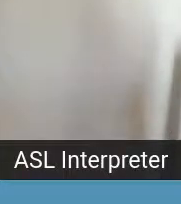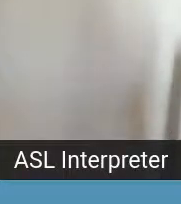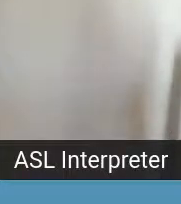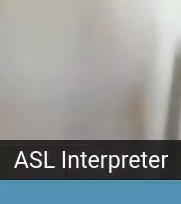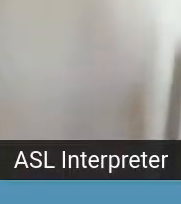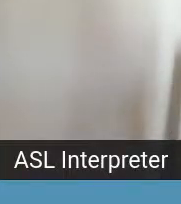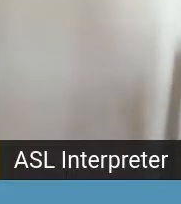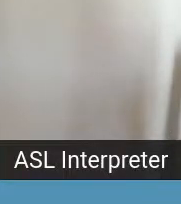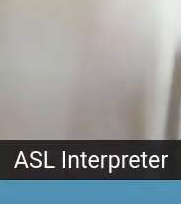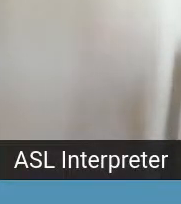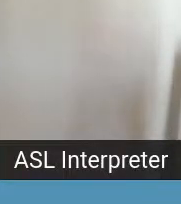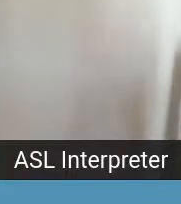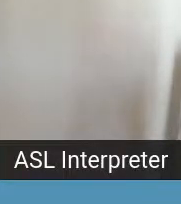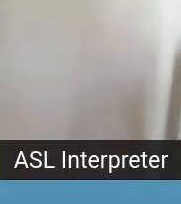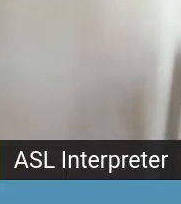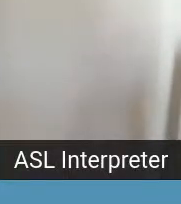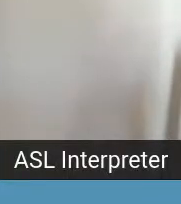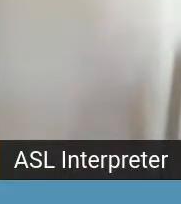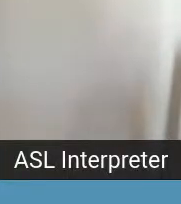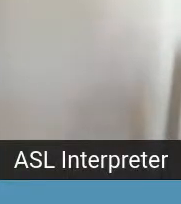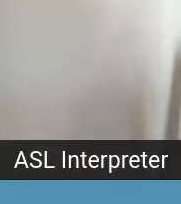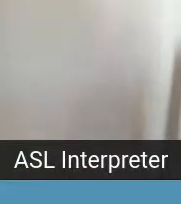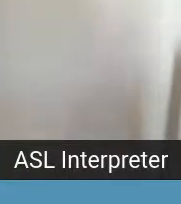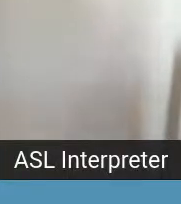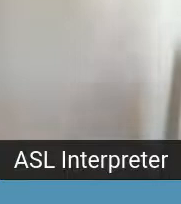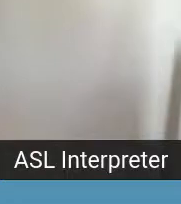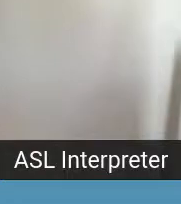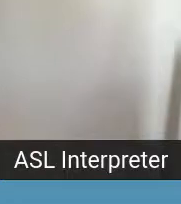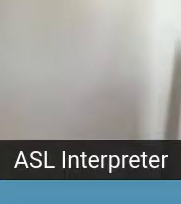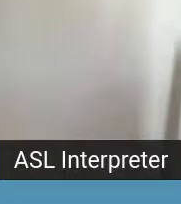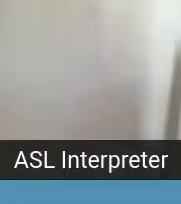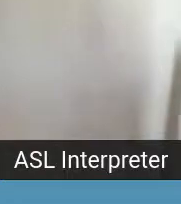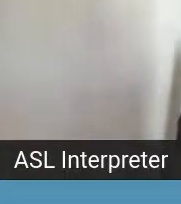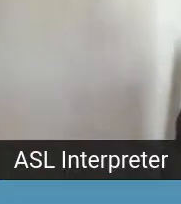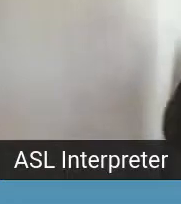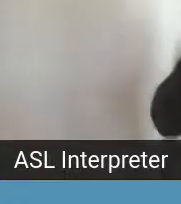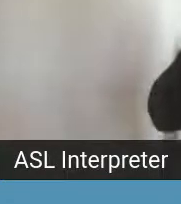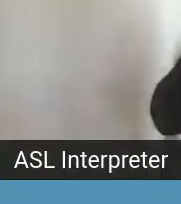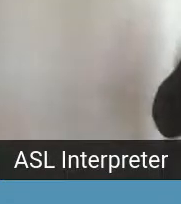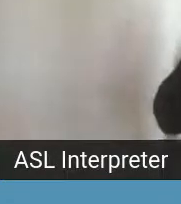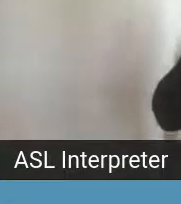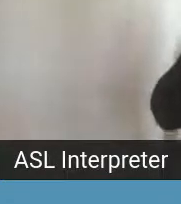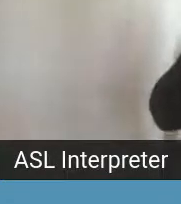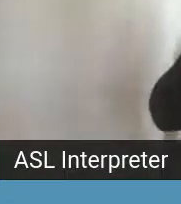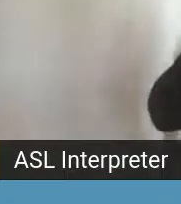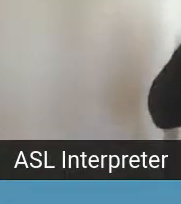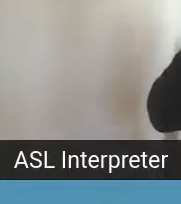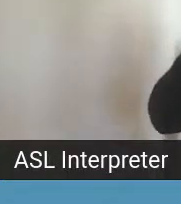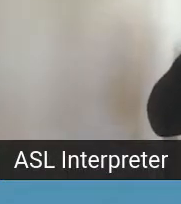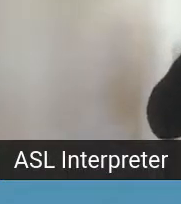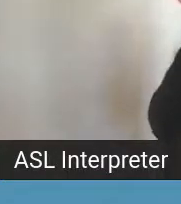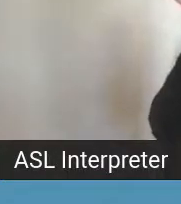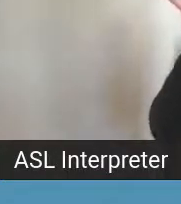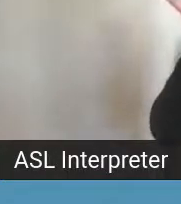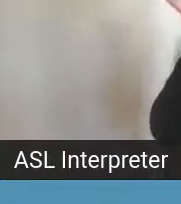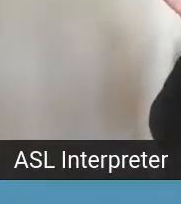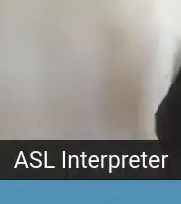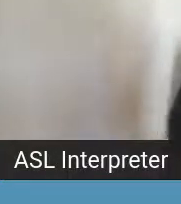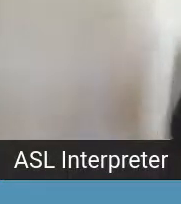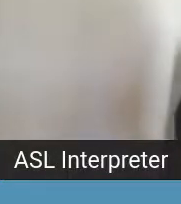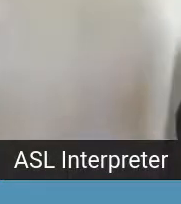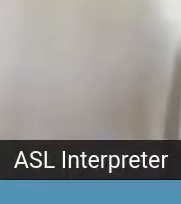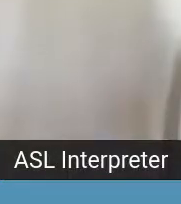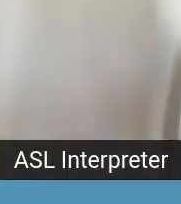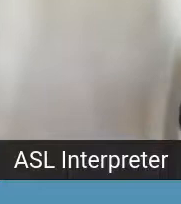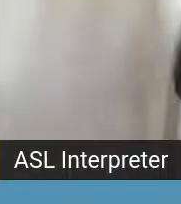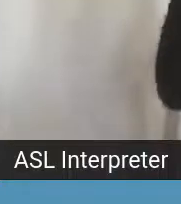And then that kind of drop off, like funnel page, I think is so useful. If you've got